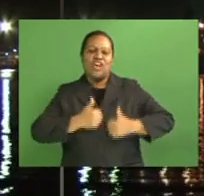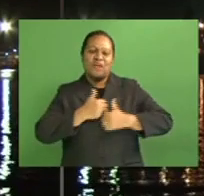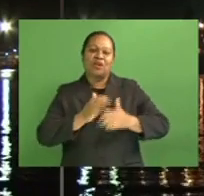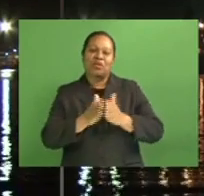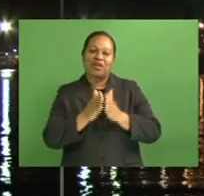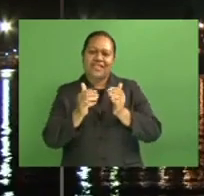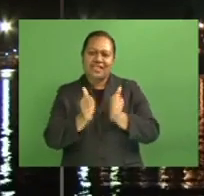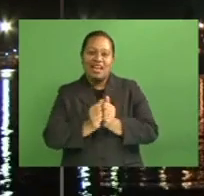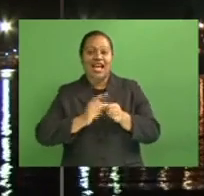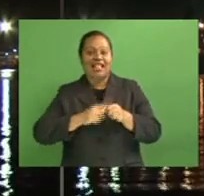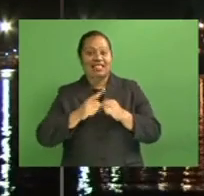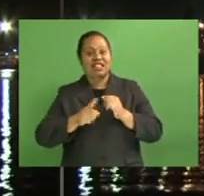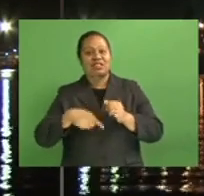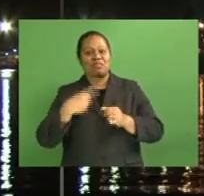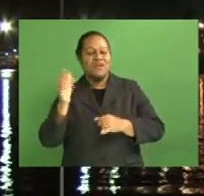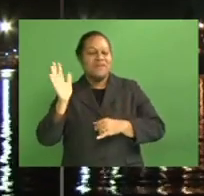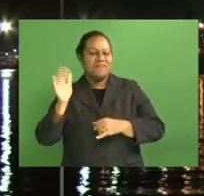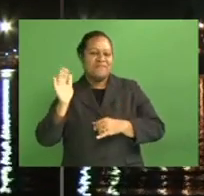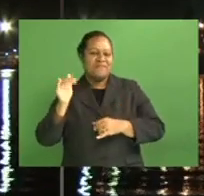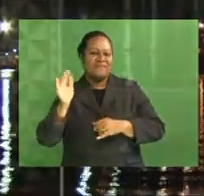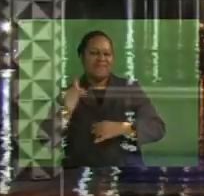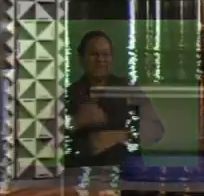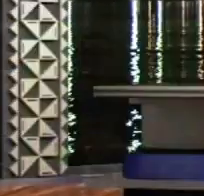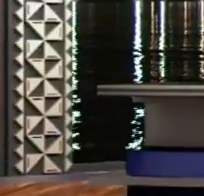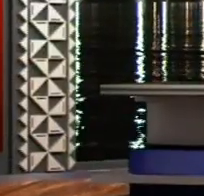weekend. Until tomorrow, Modamanda.